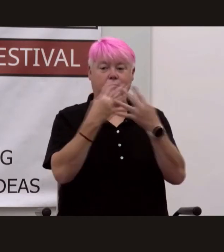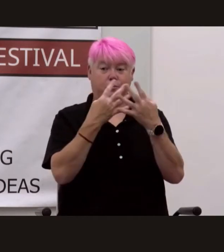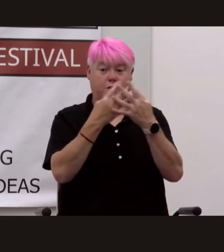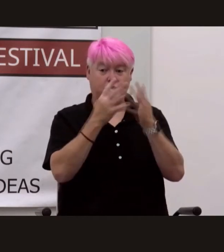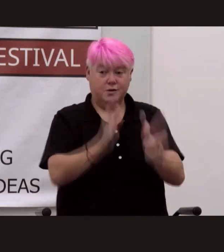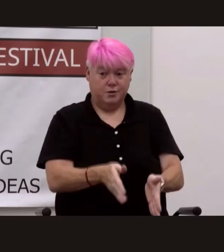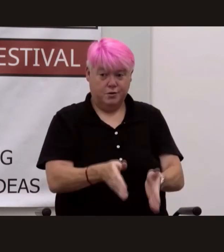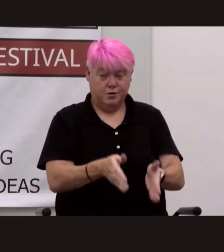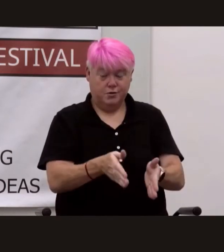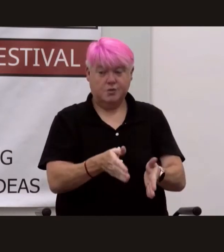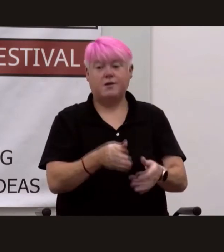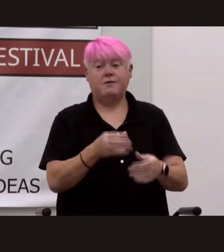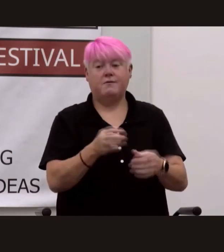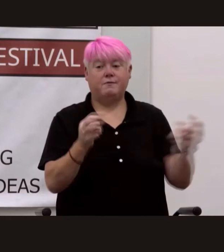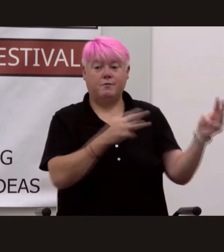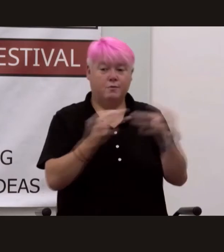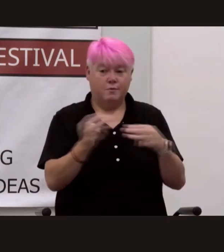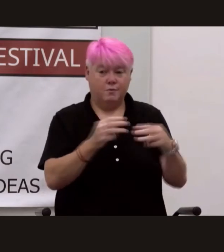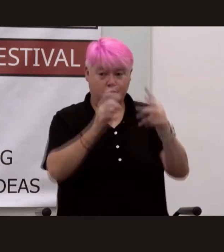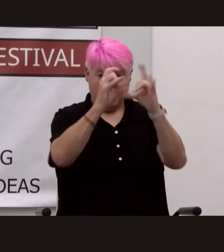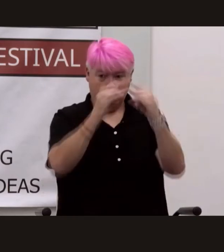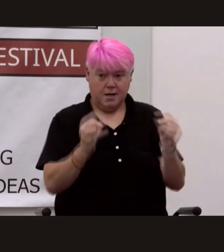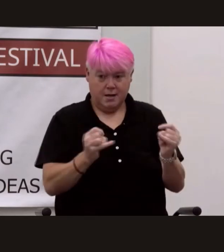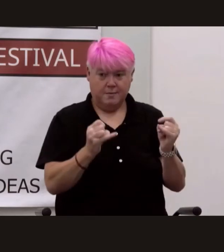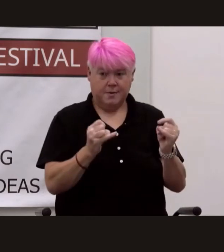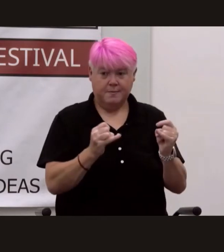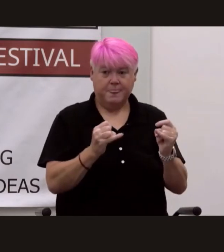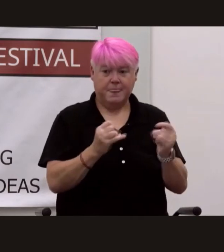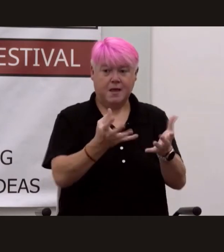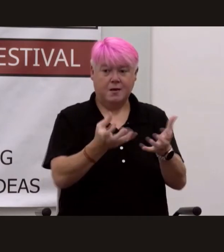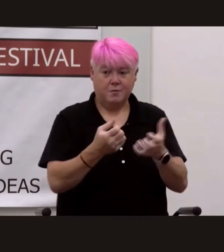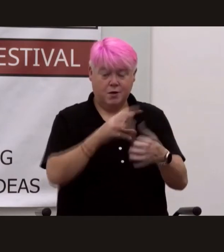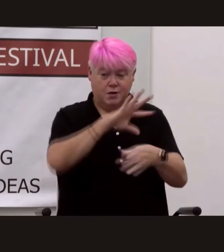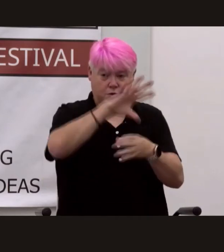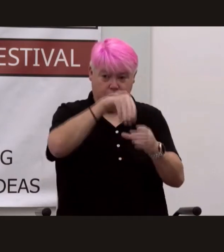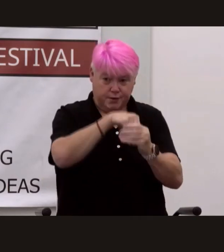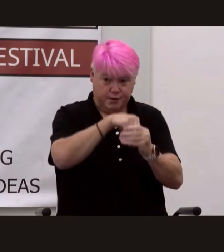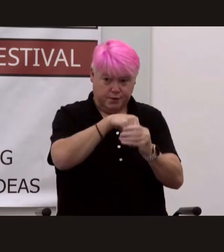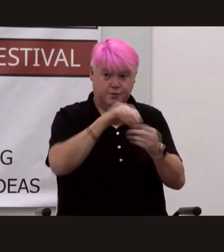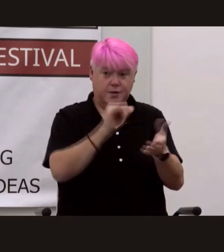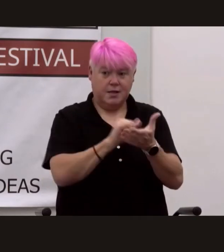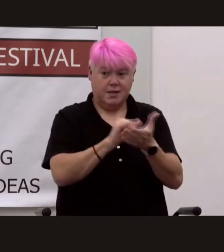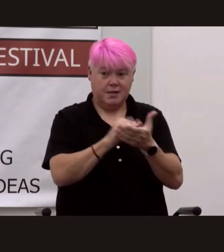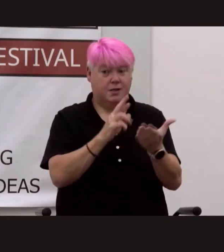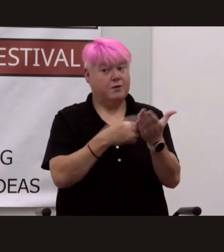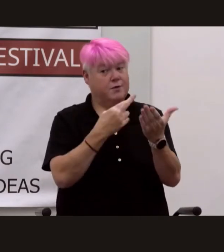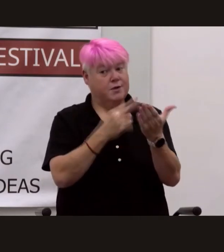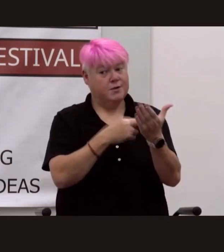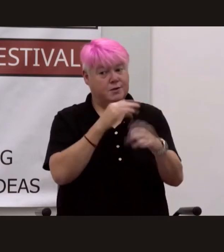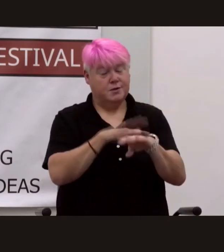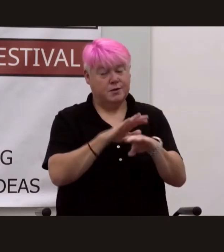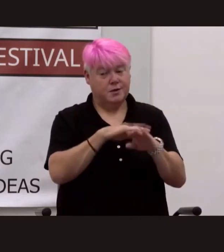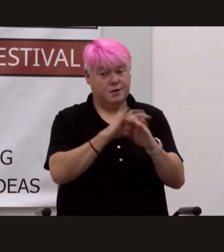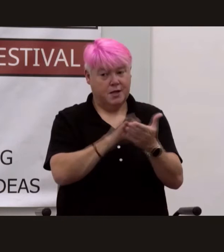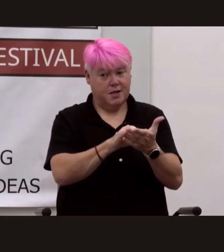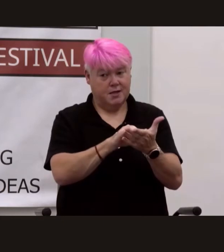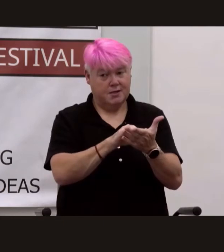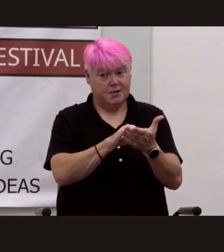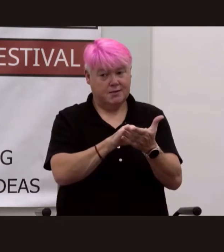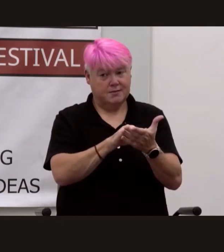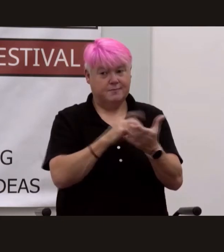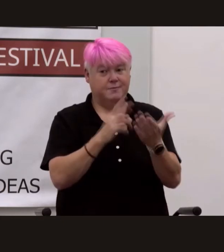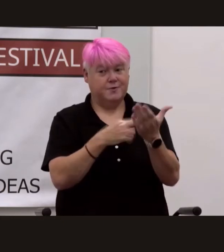Mountain. So I wanted to include that as well. So I did a lot of research on that. Research is